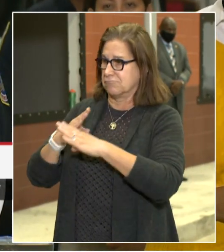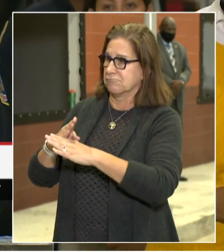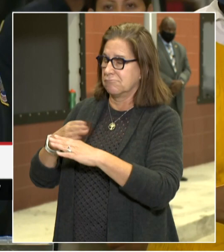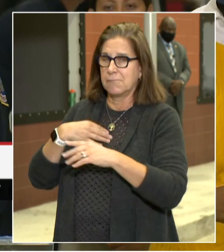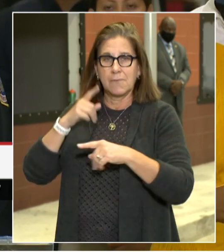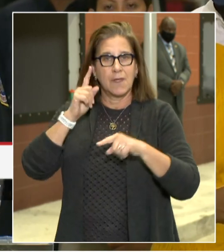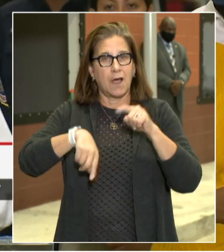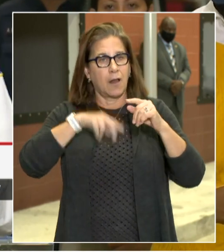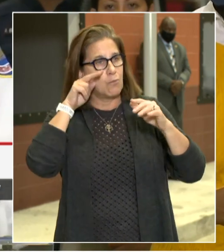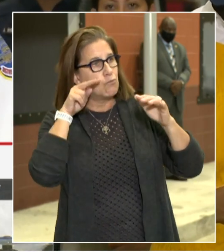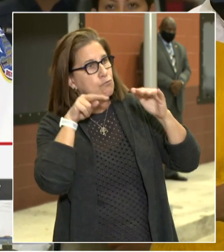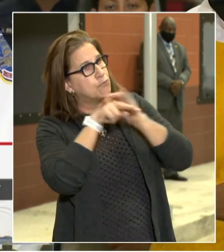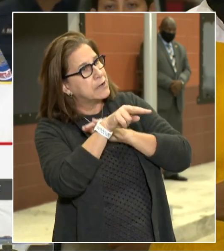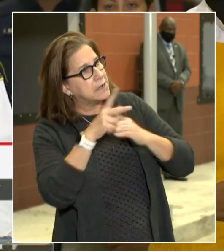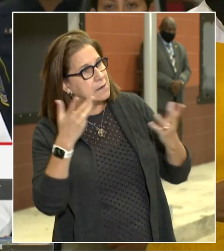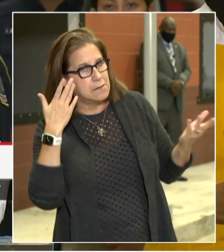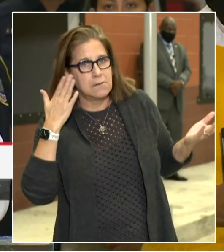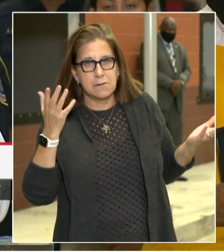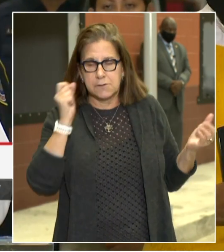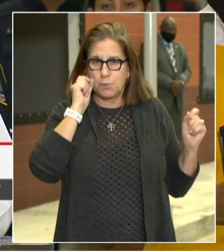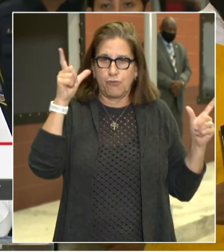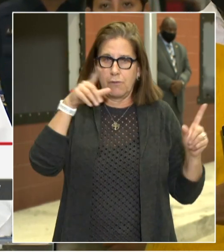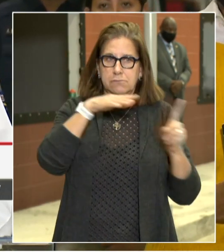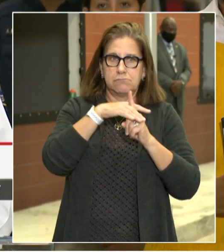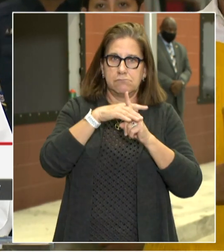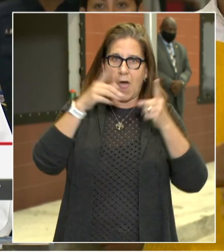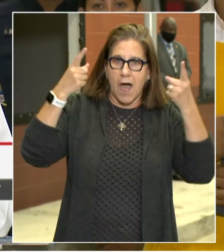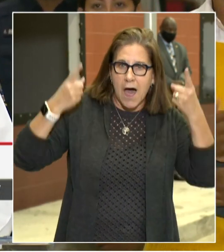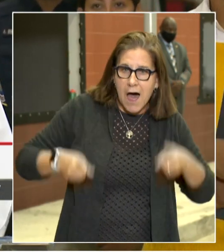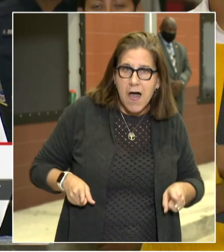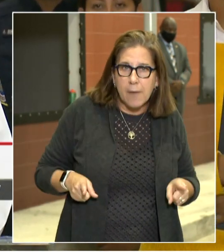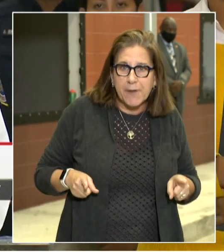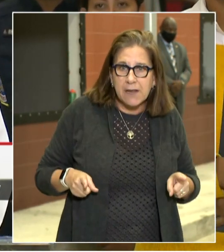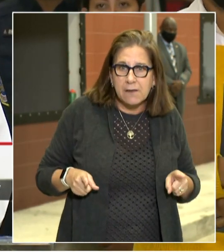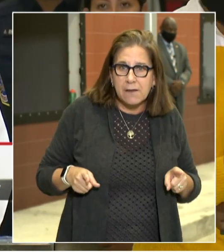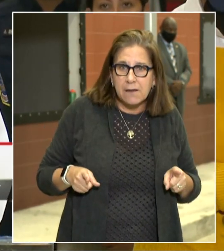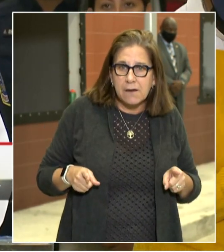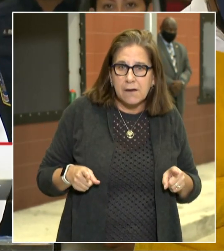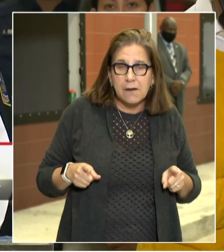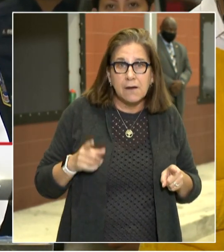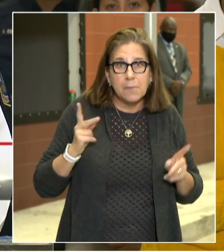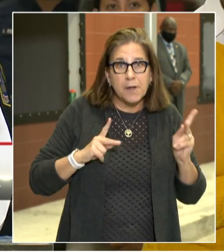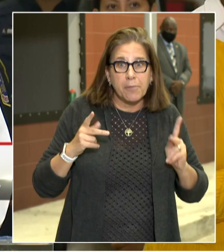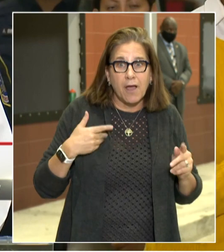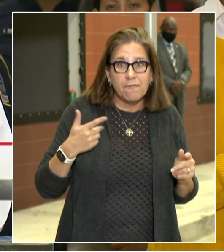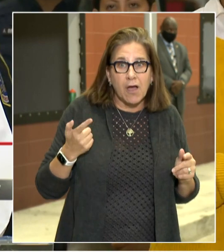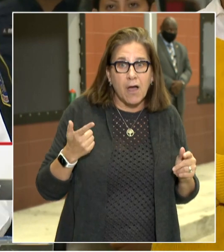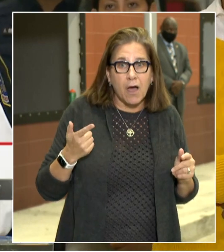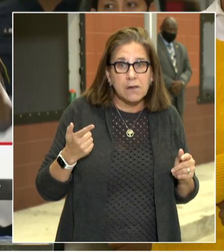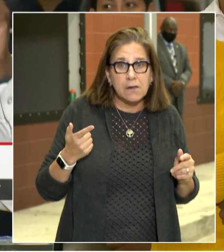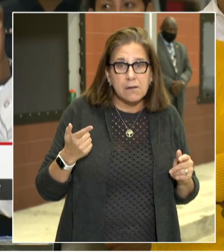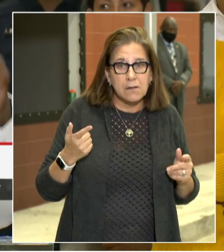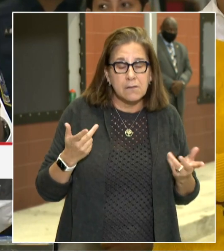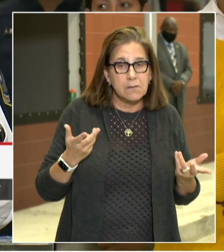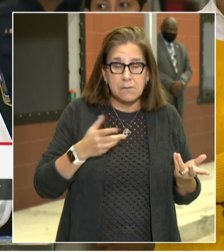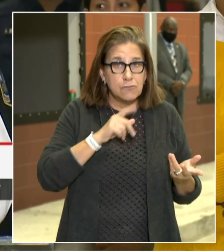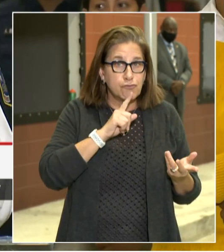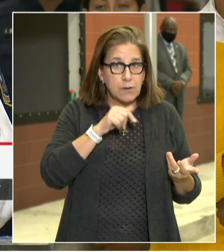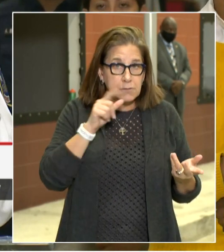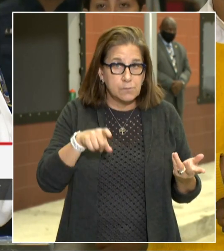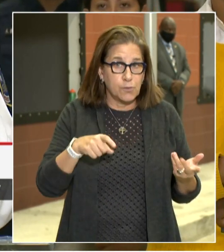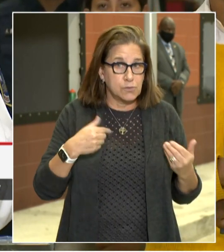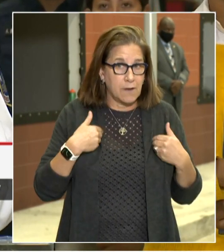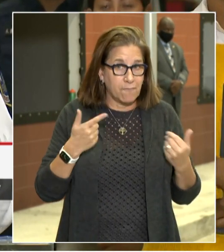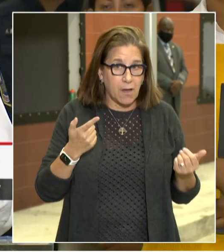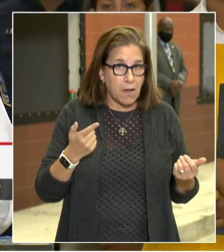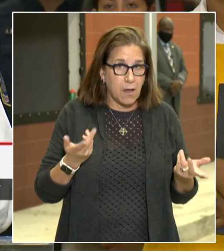can predict that people who have guns who should not have those guns, we can predict that they will engage in gunplay,